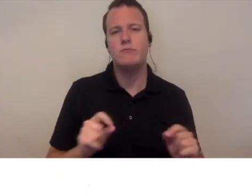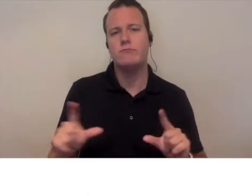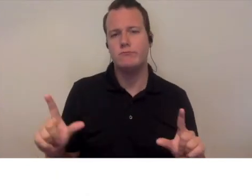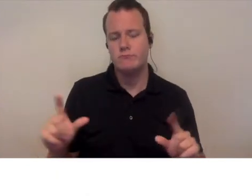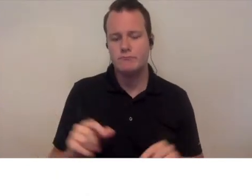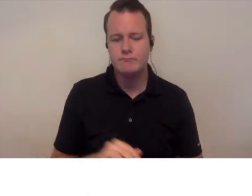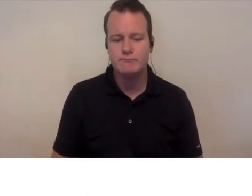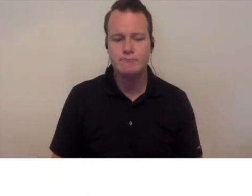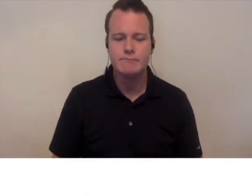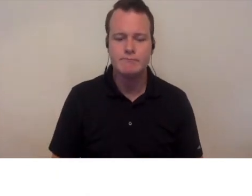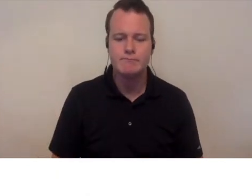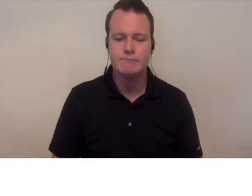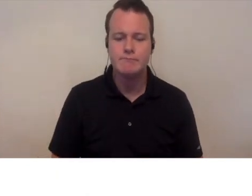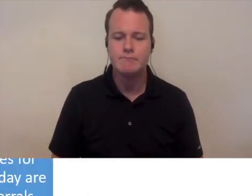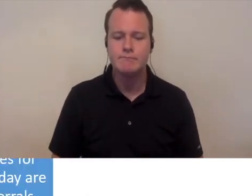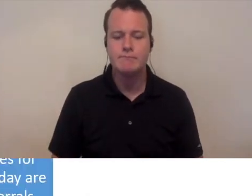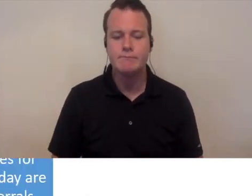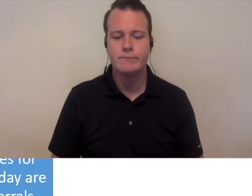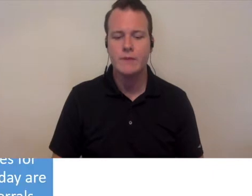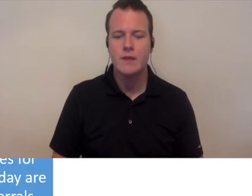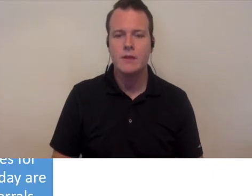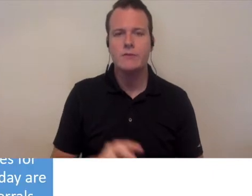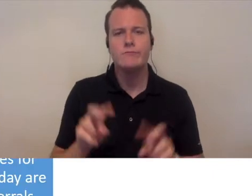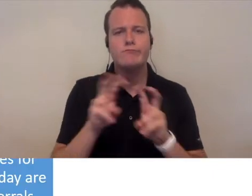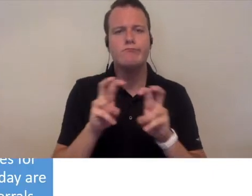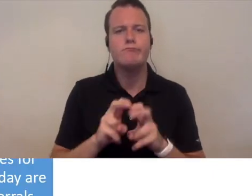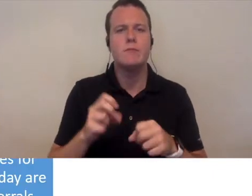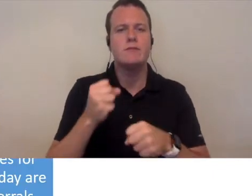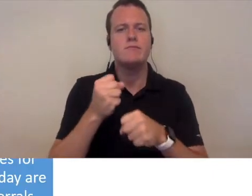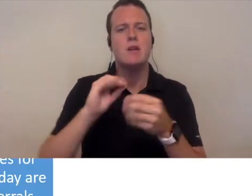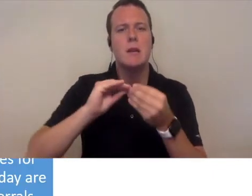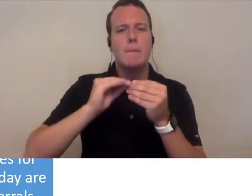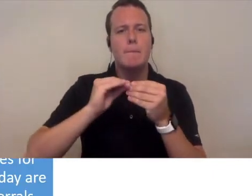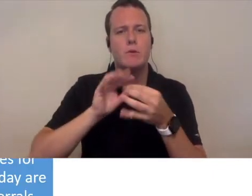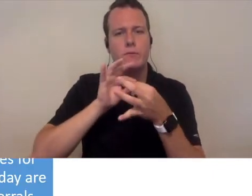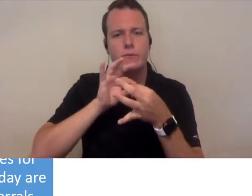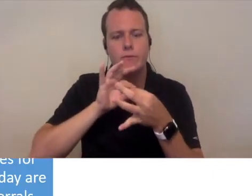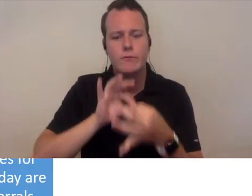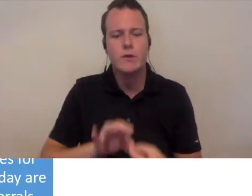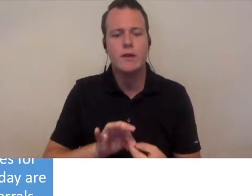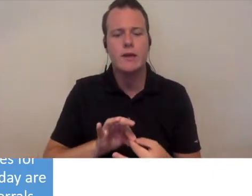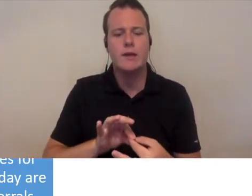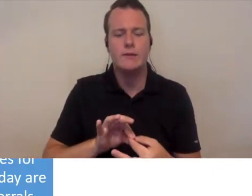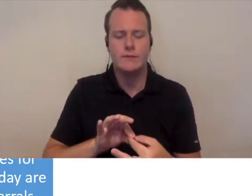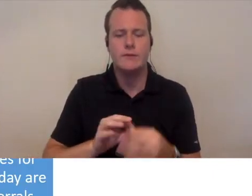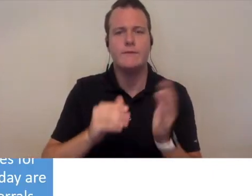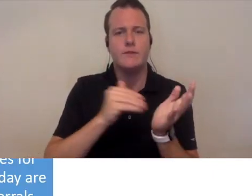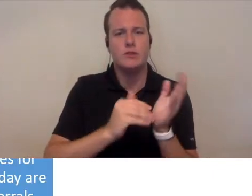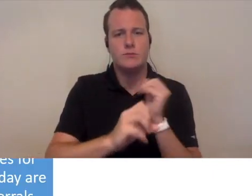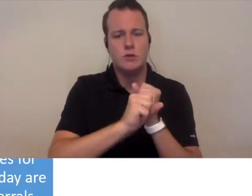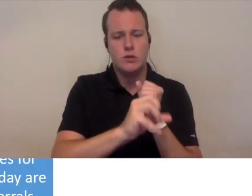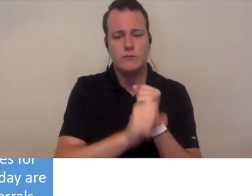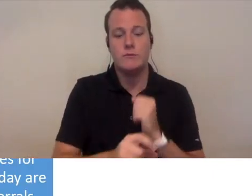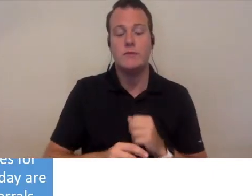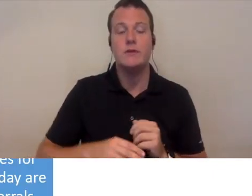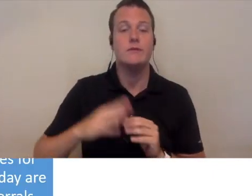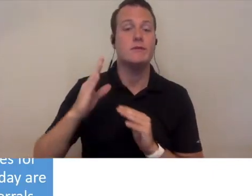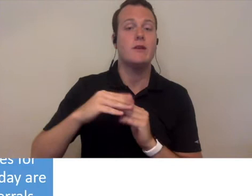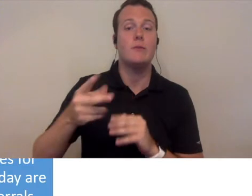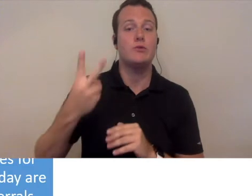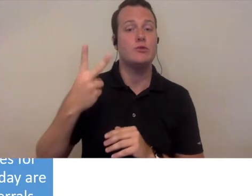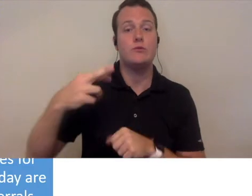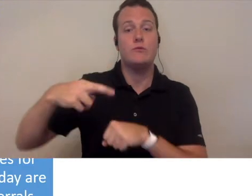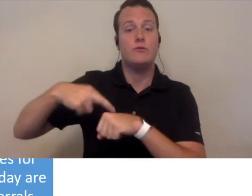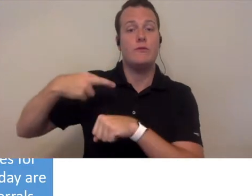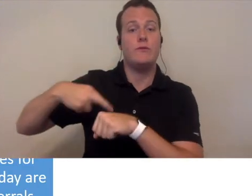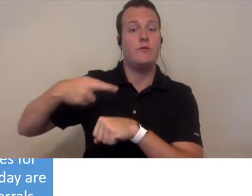next slide. So let's look at some industry data on physician marketing. First of all, it's one of the top 2